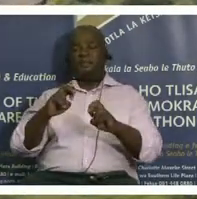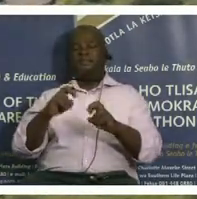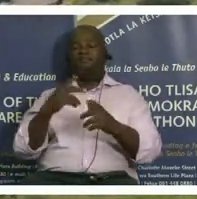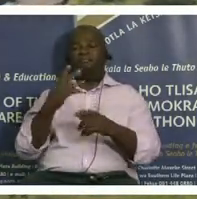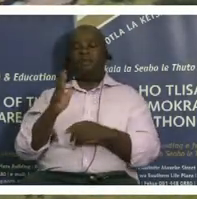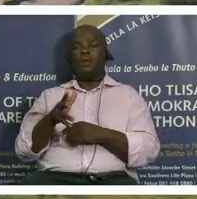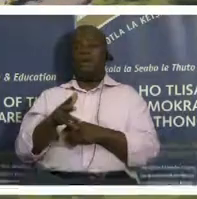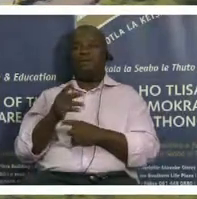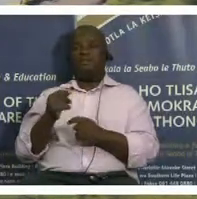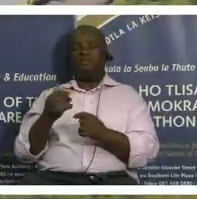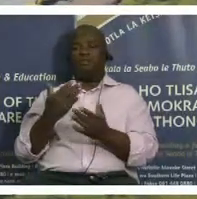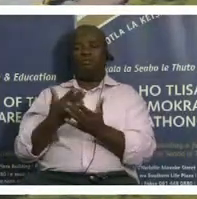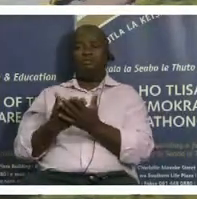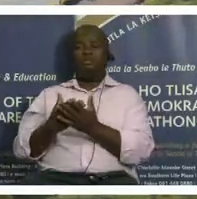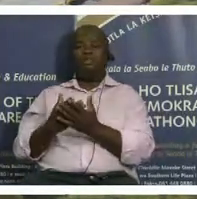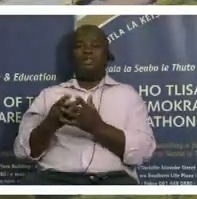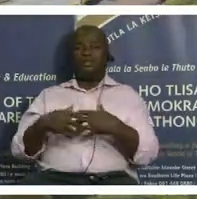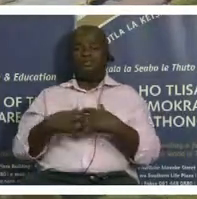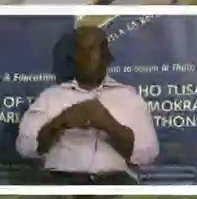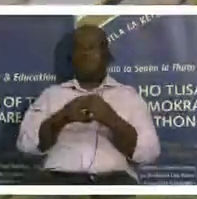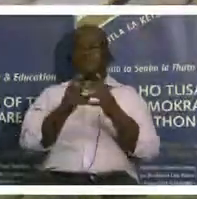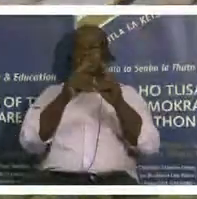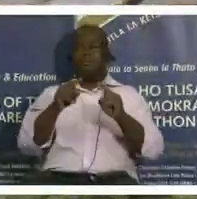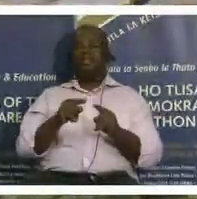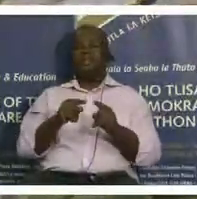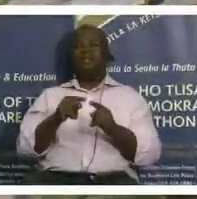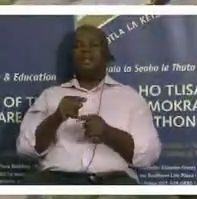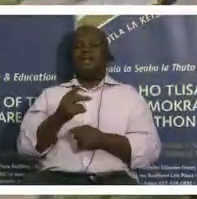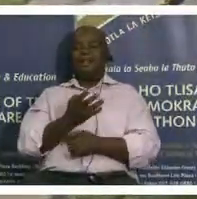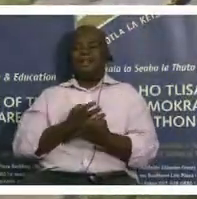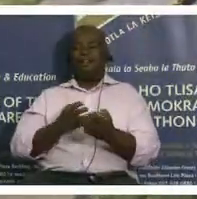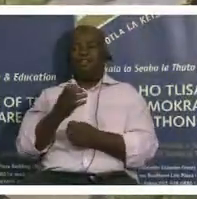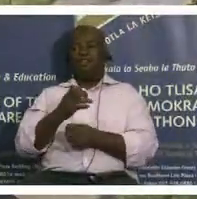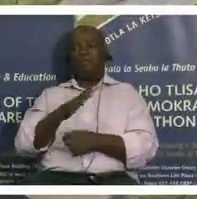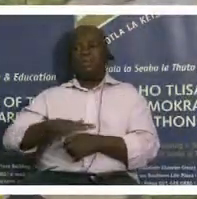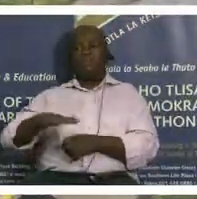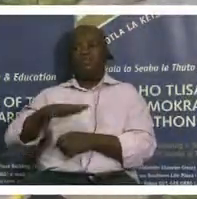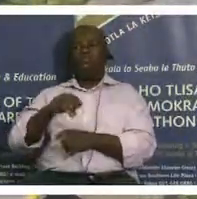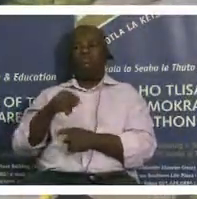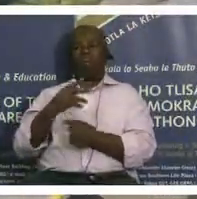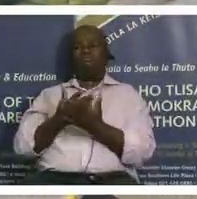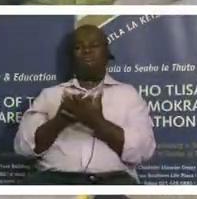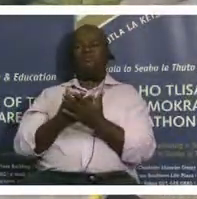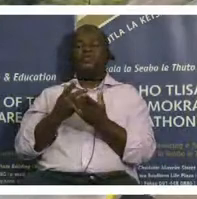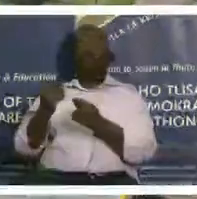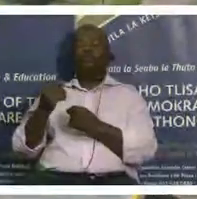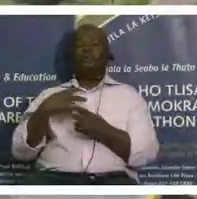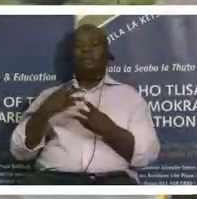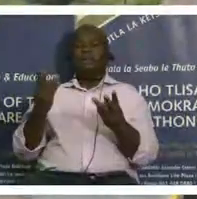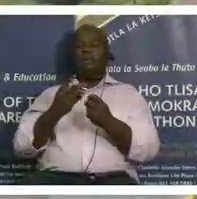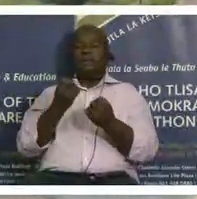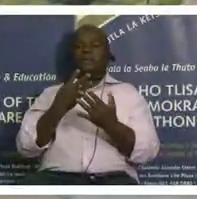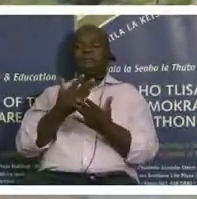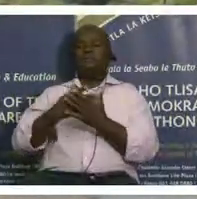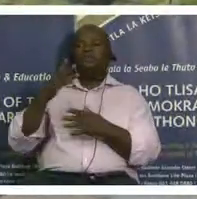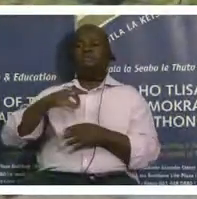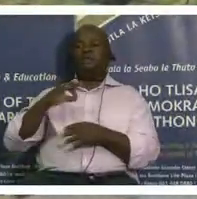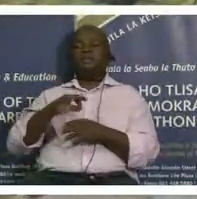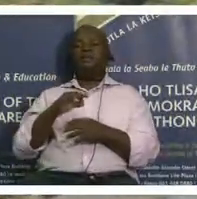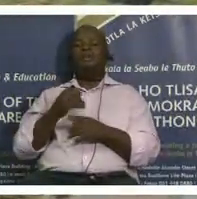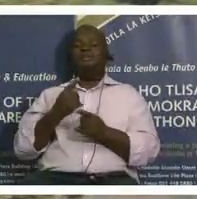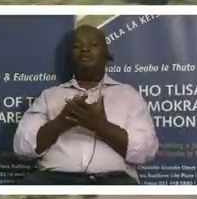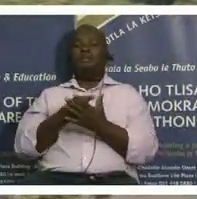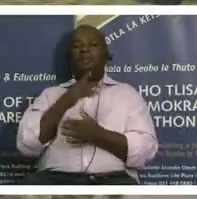the creation of a special economic zone to maximize beneficiation from the gas